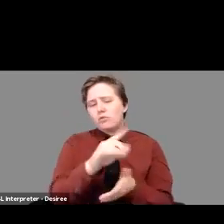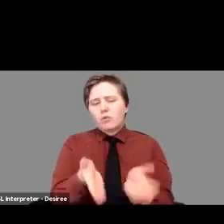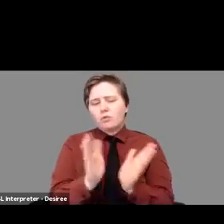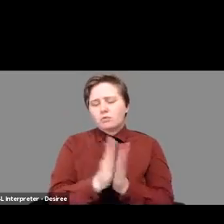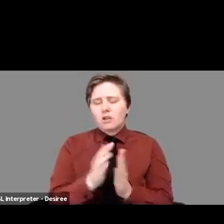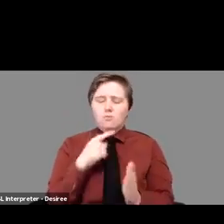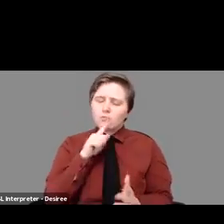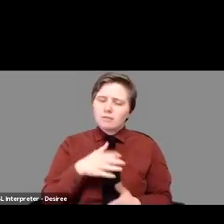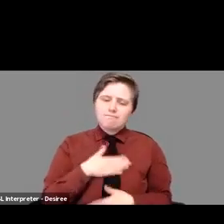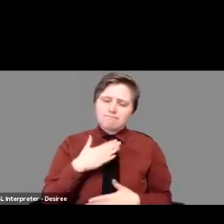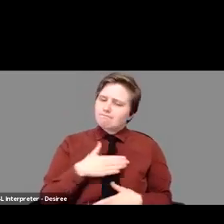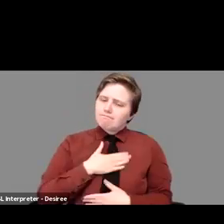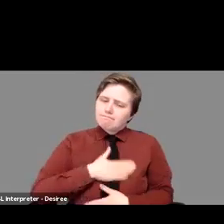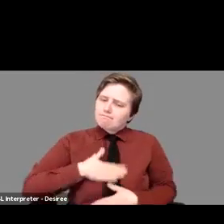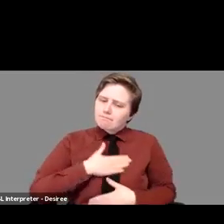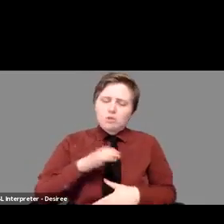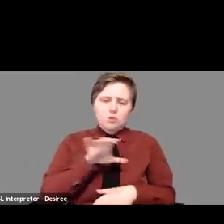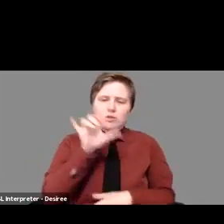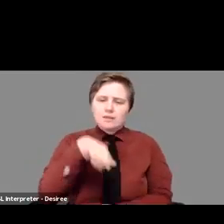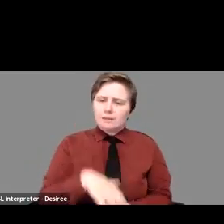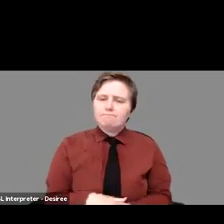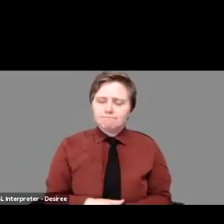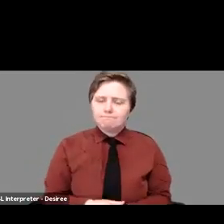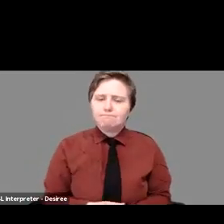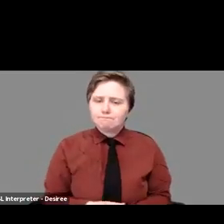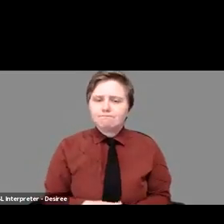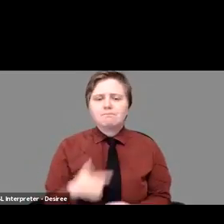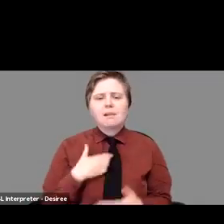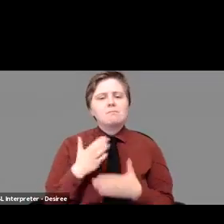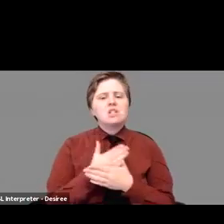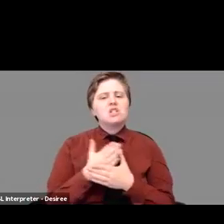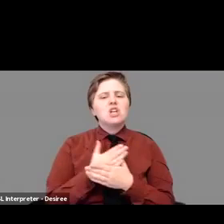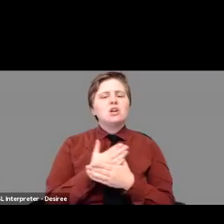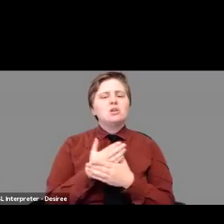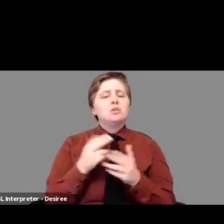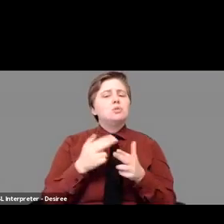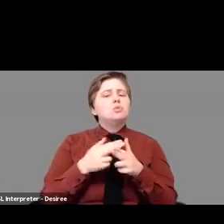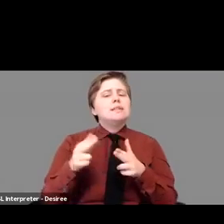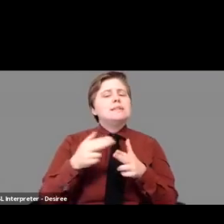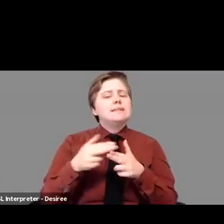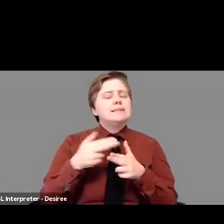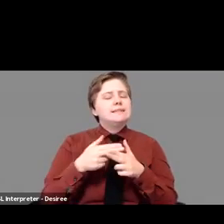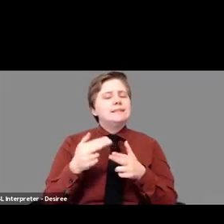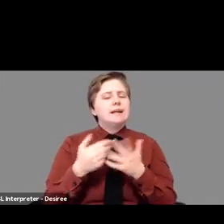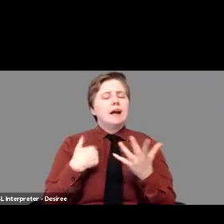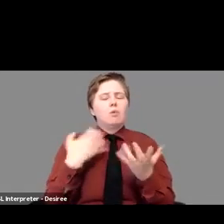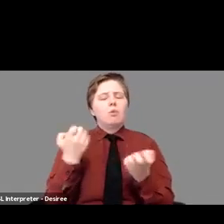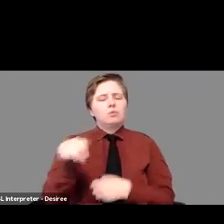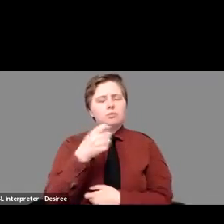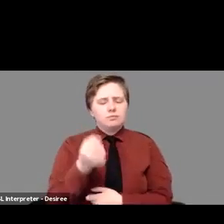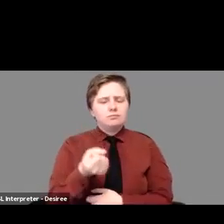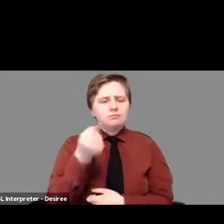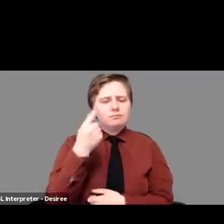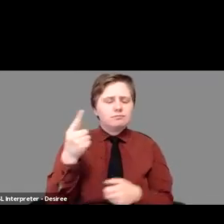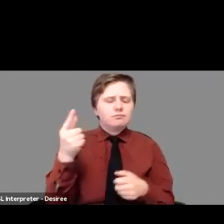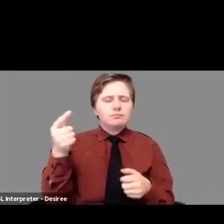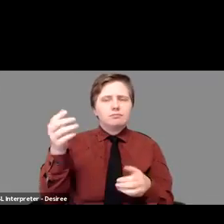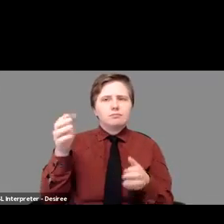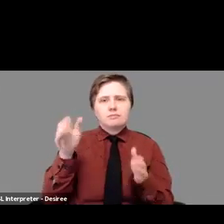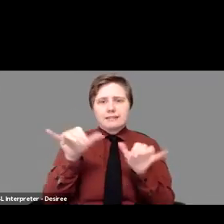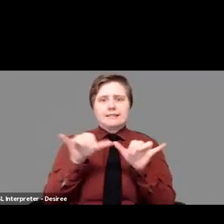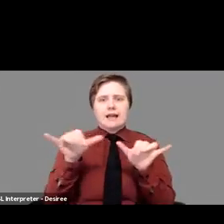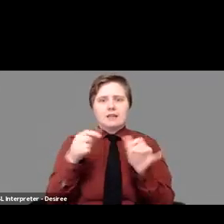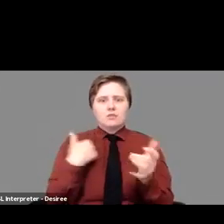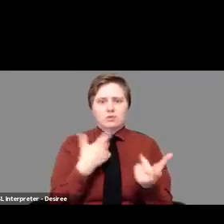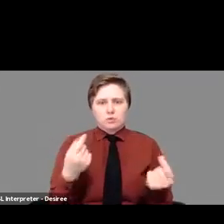really pleased to do it. Let me share just very quickly, just so you can understand the scope and scale of what